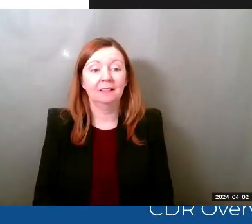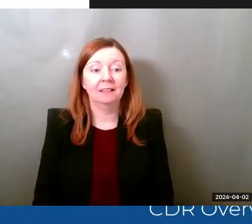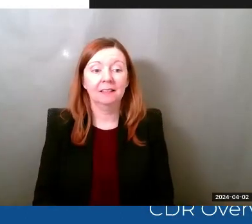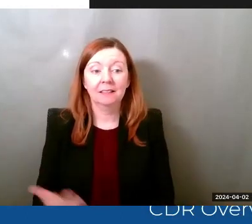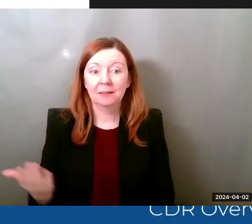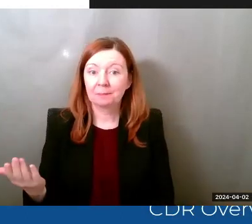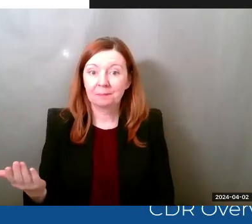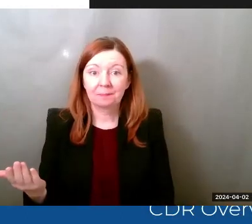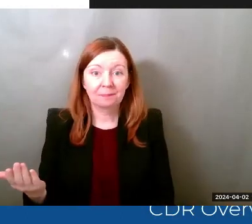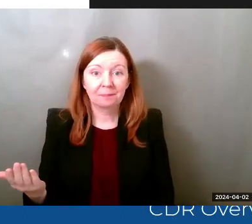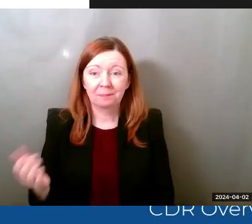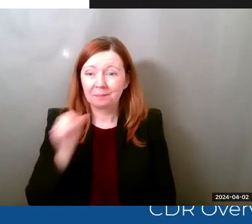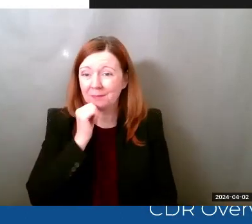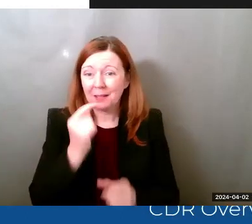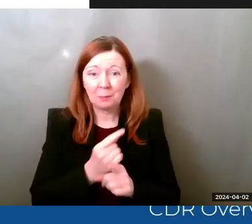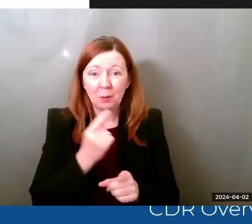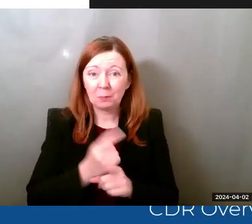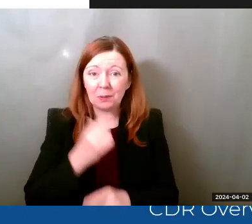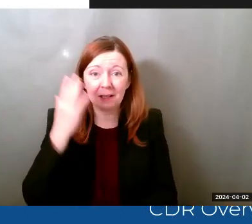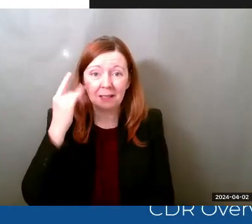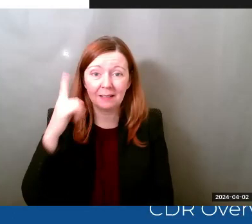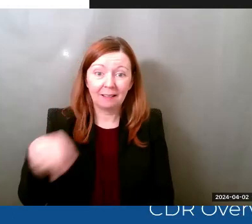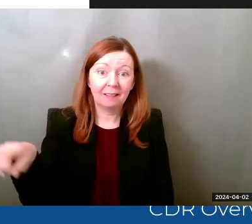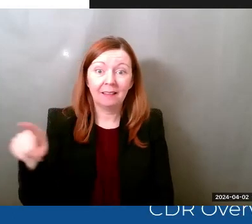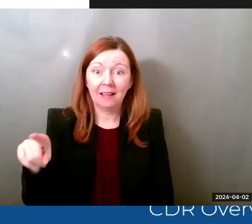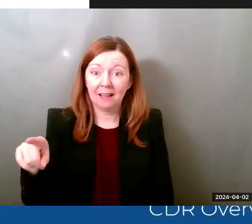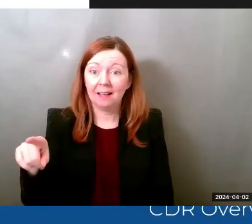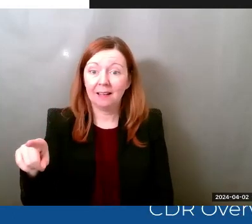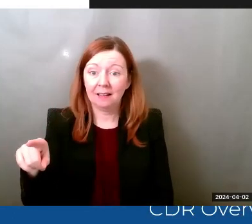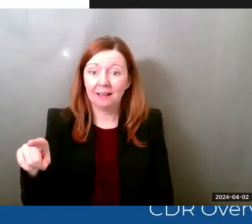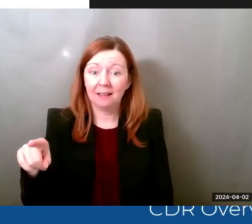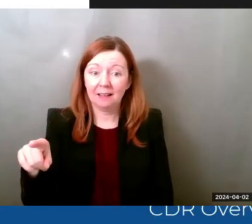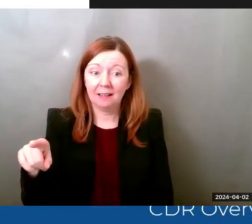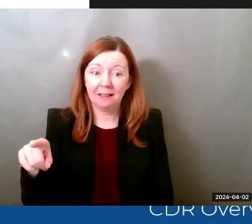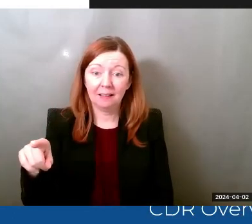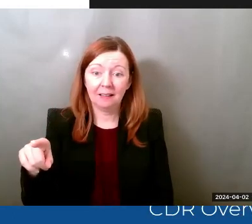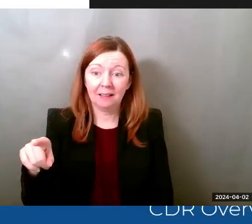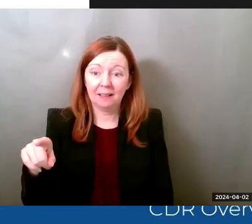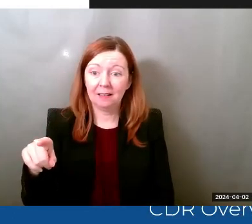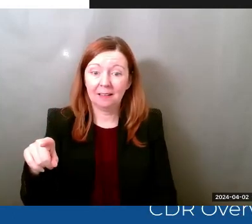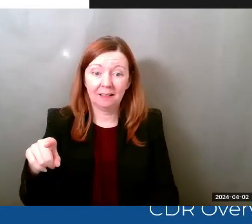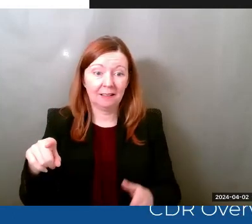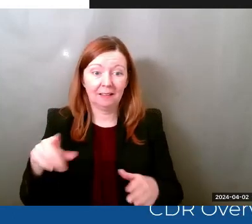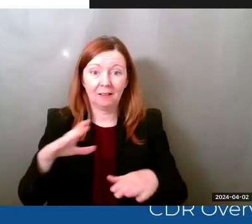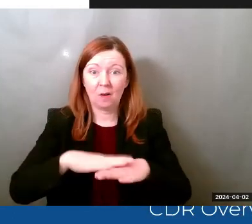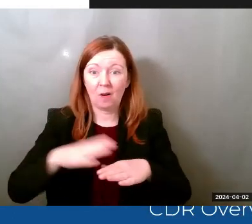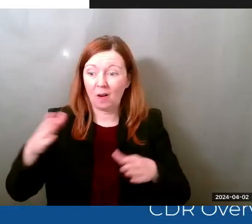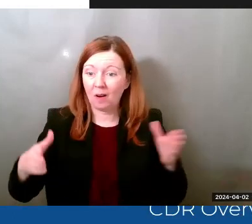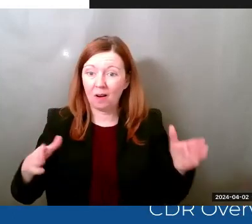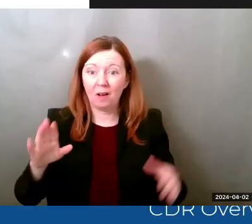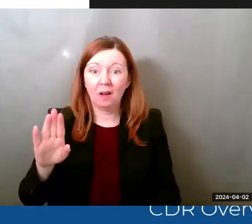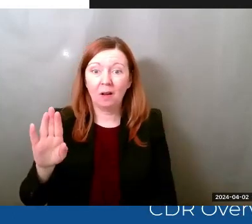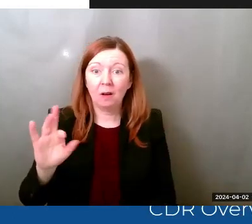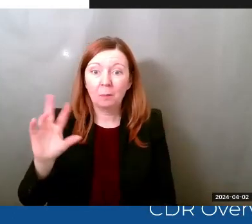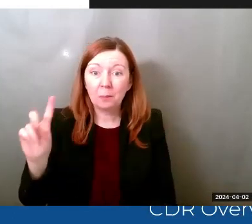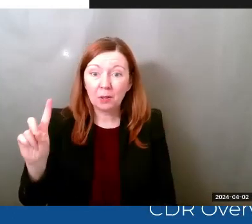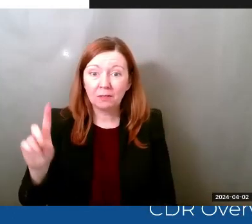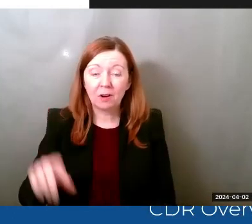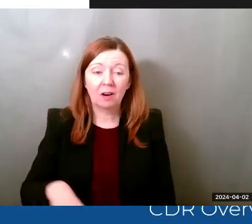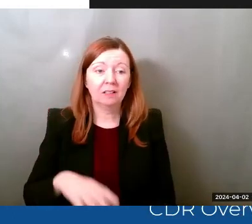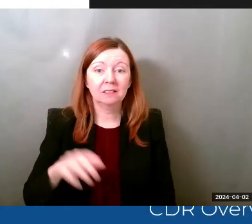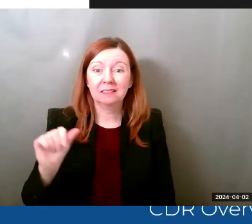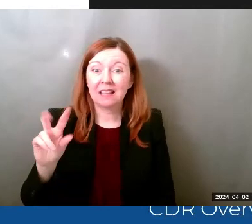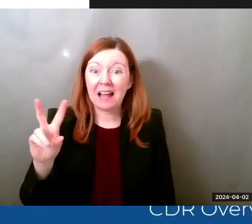being inappropriate because they do front onto boulevards and avenues, which are much